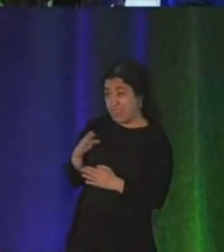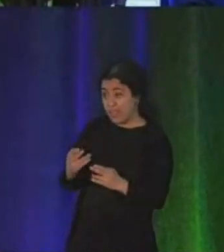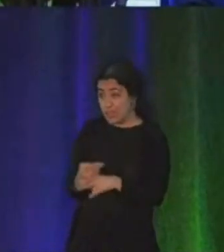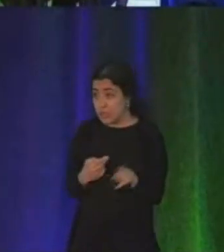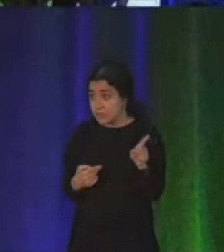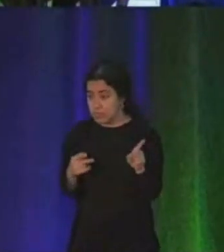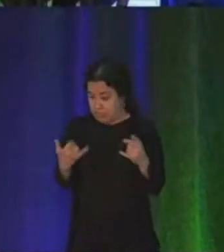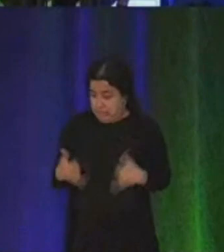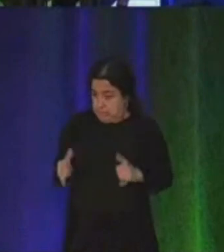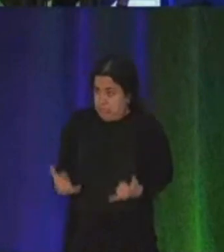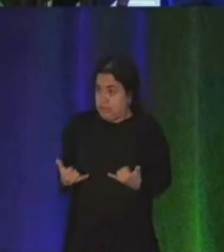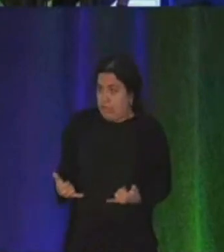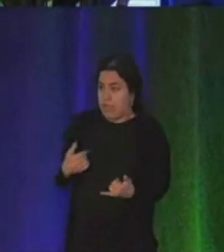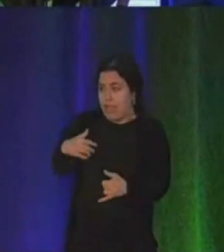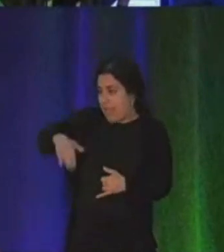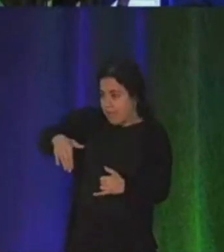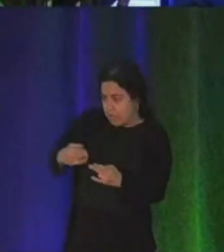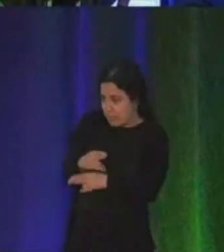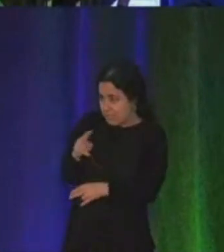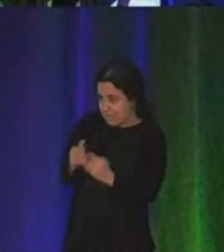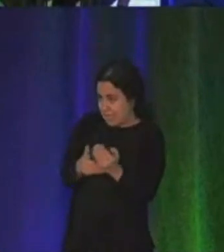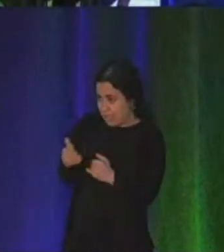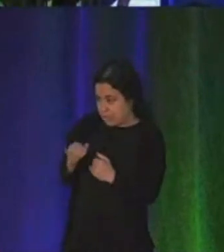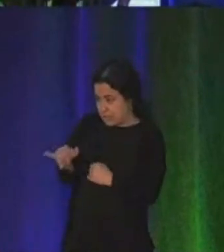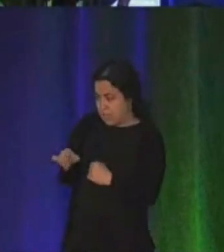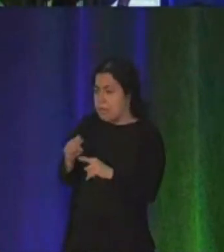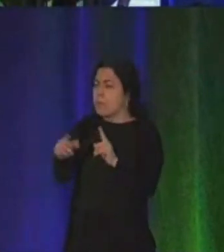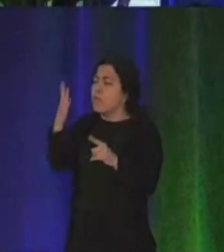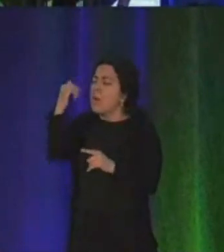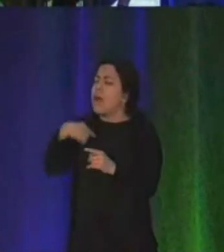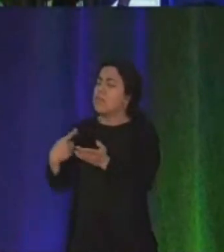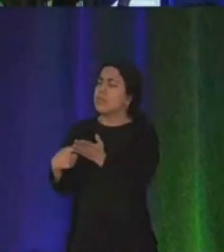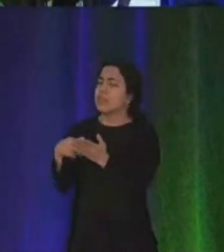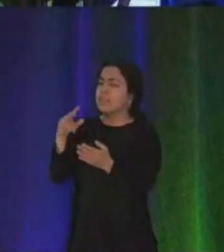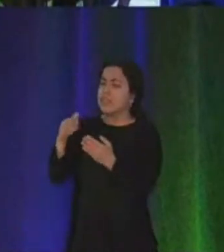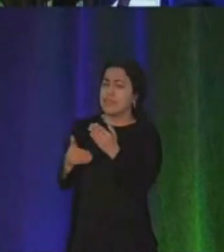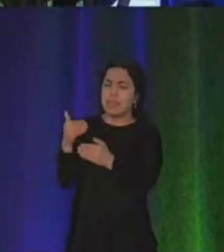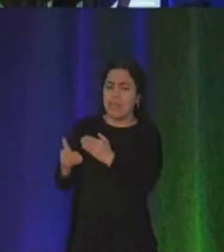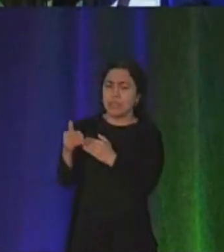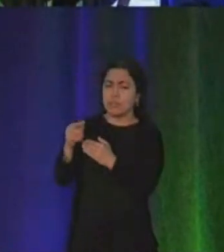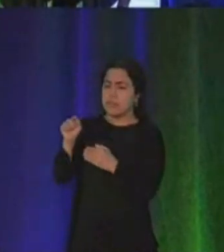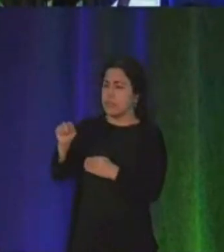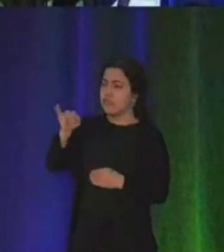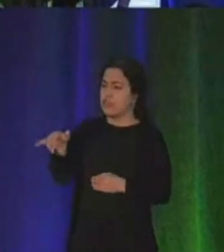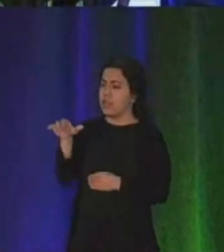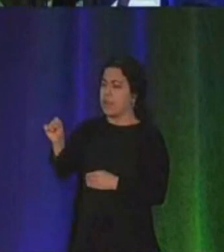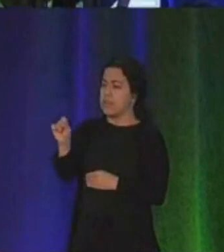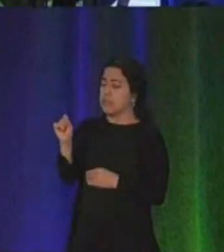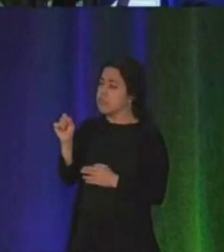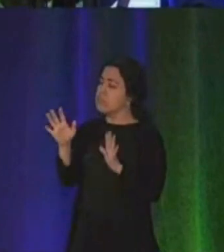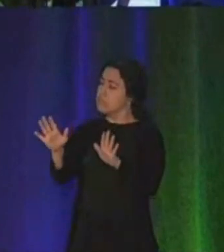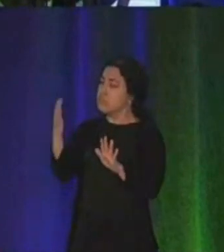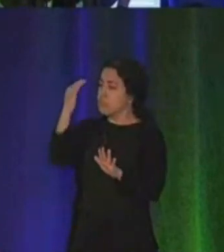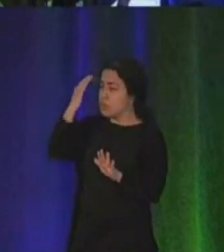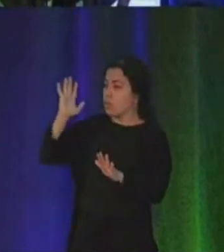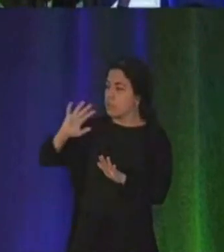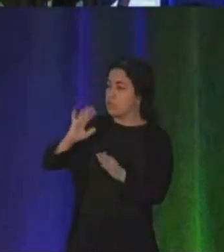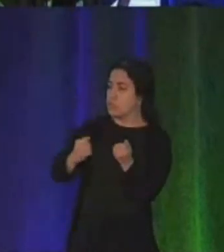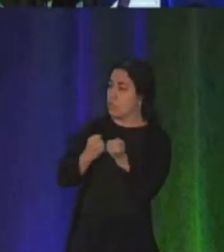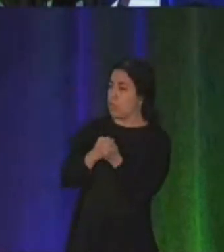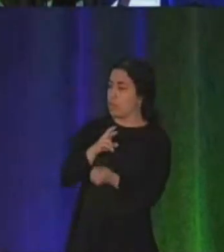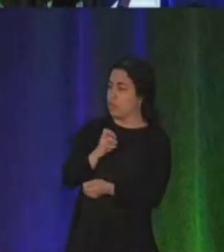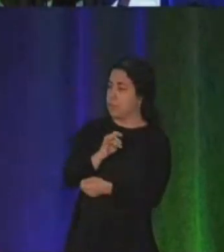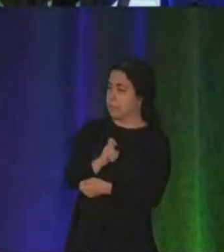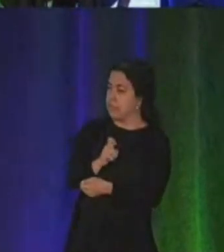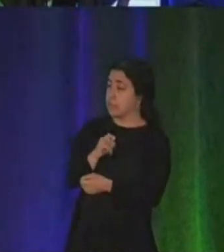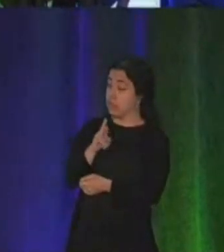it. But the reason I'm going to be talking about Next.js is, weirdly, so we do support Remix, and Remix is